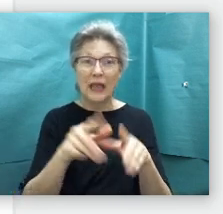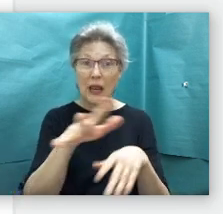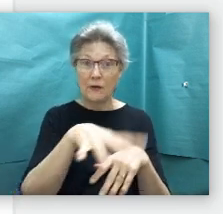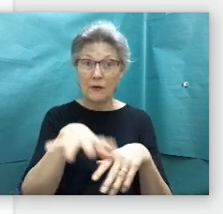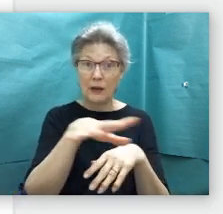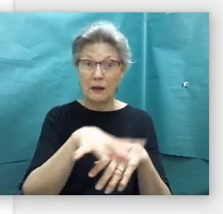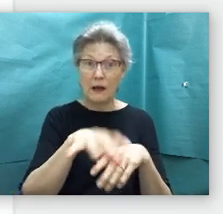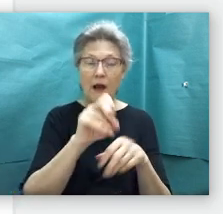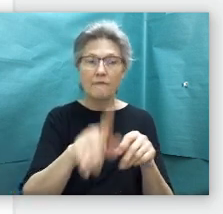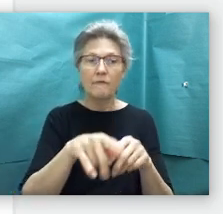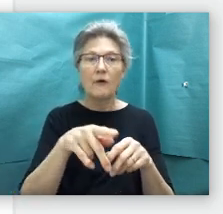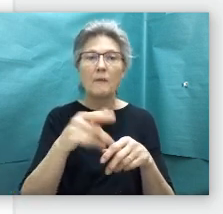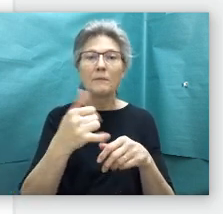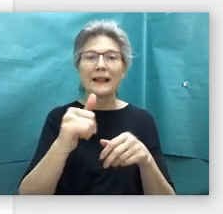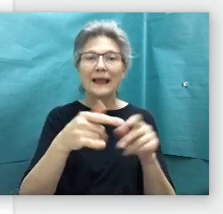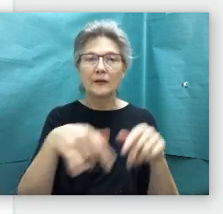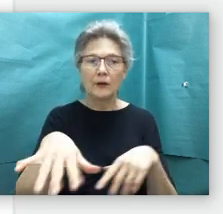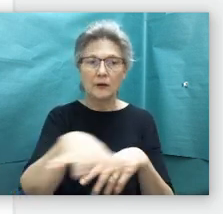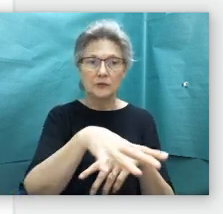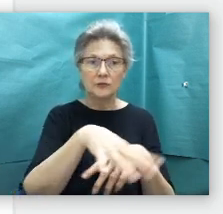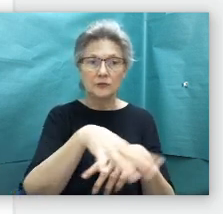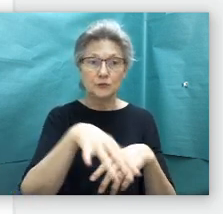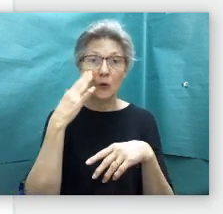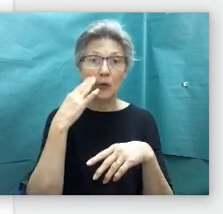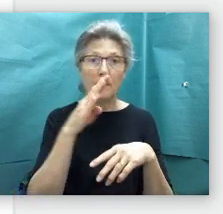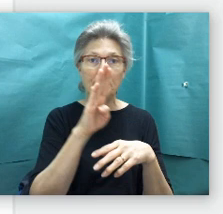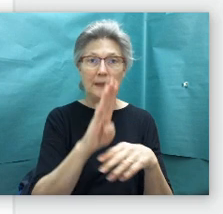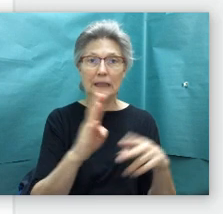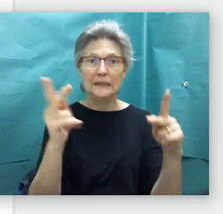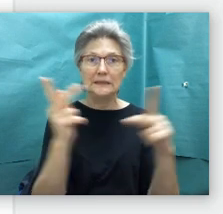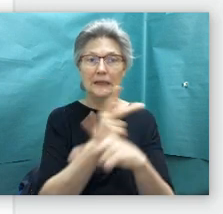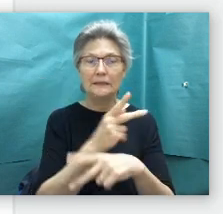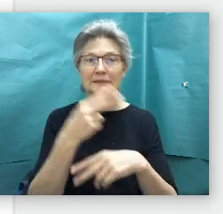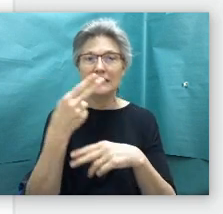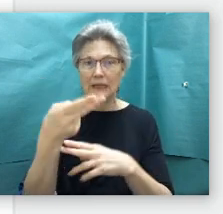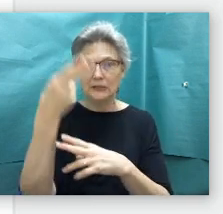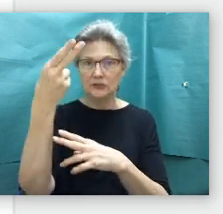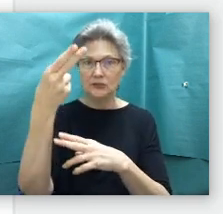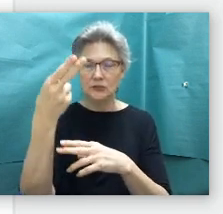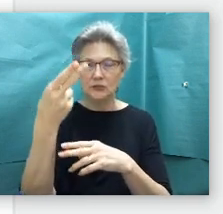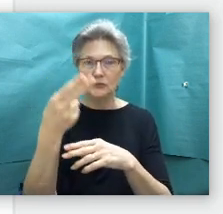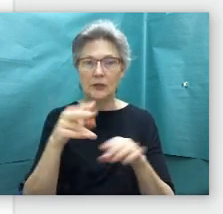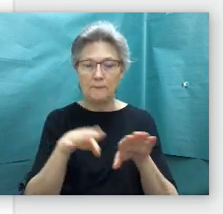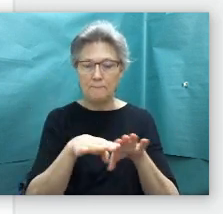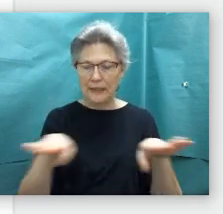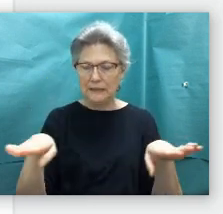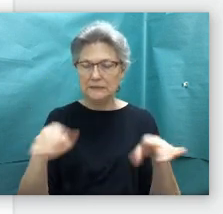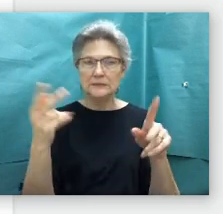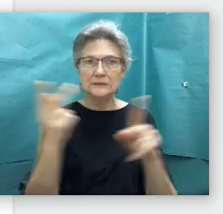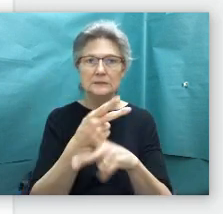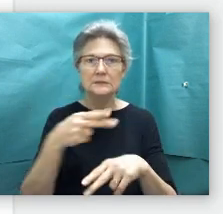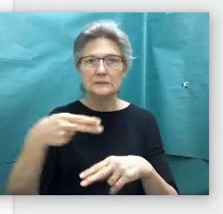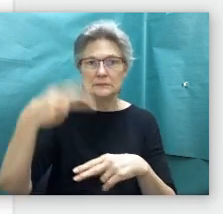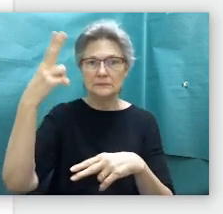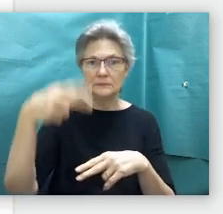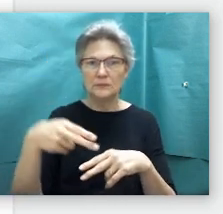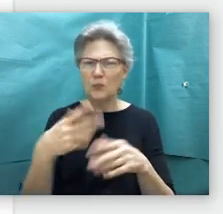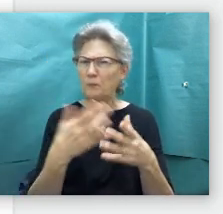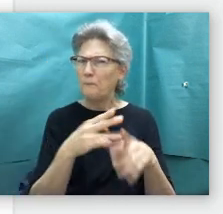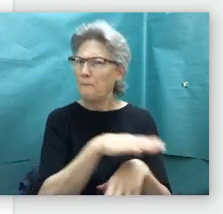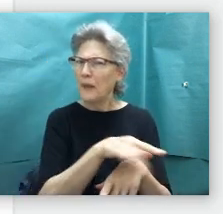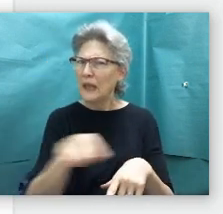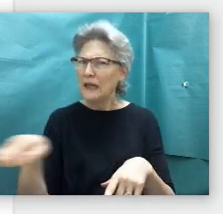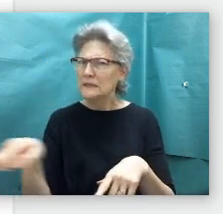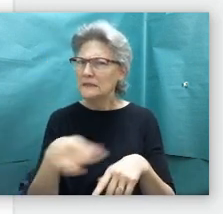Area of playground. So we know that we have to multiply the base times the height. And what was the base of